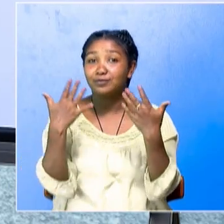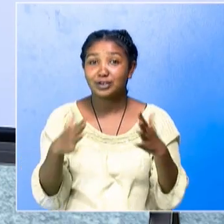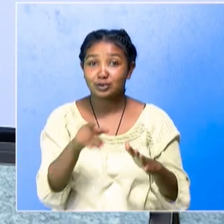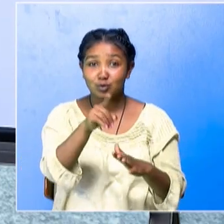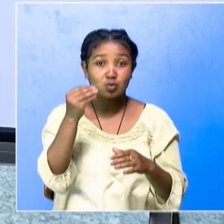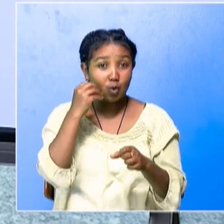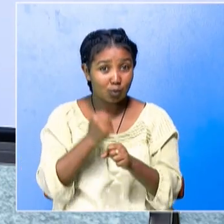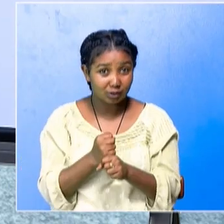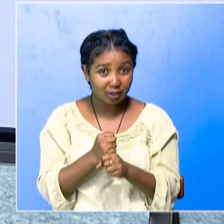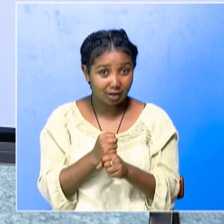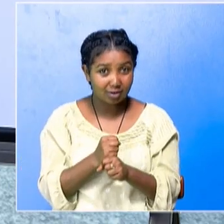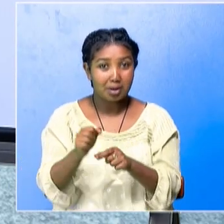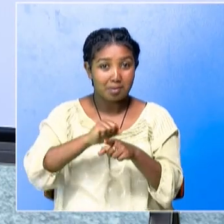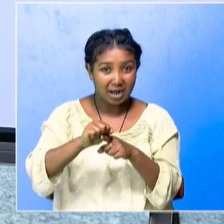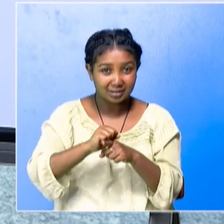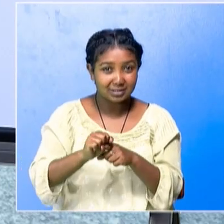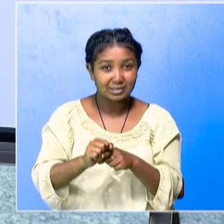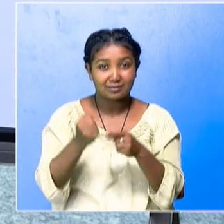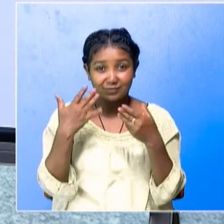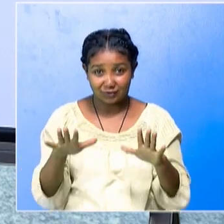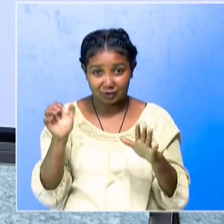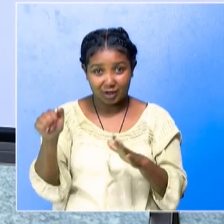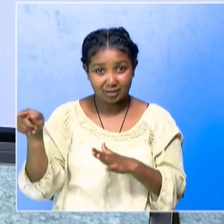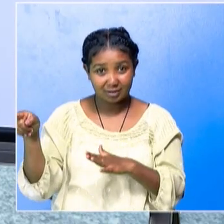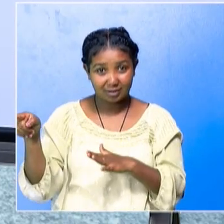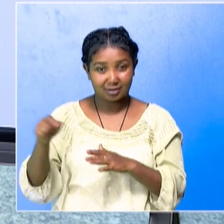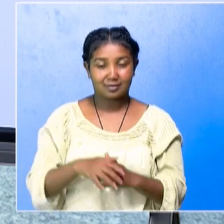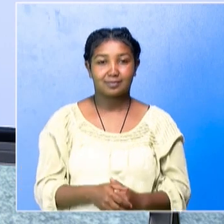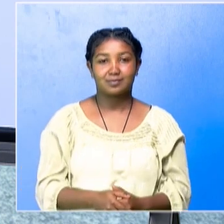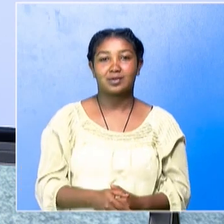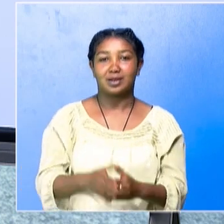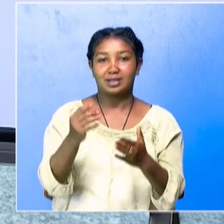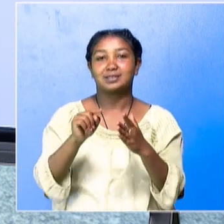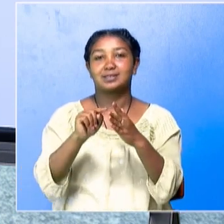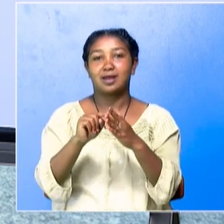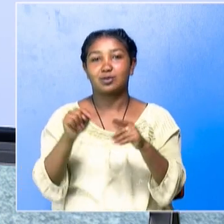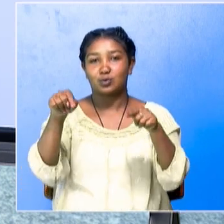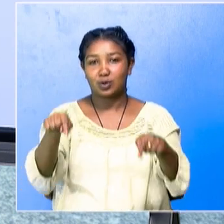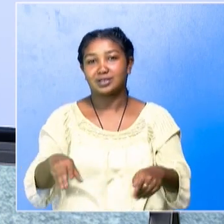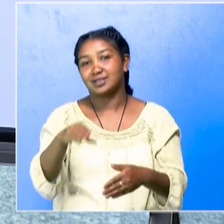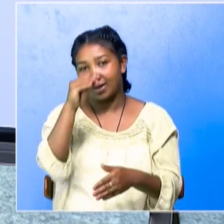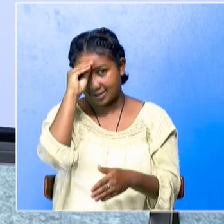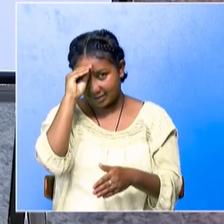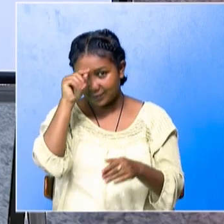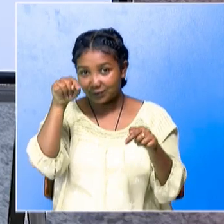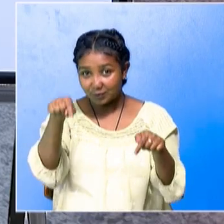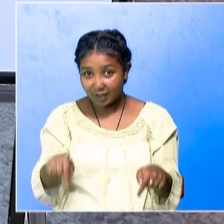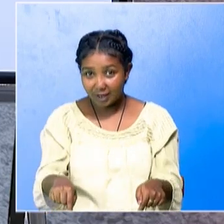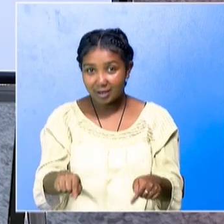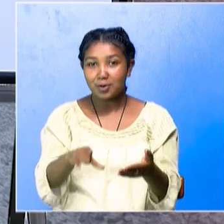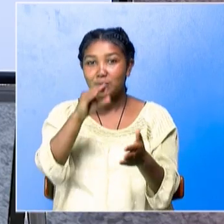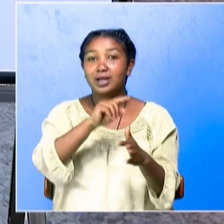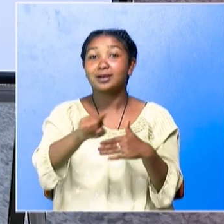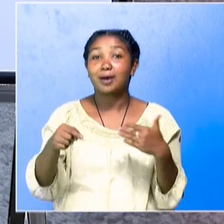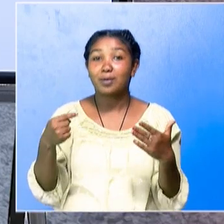your homework and you were practiced enough this lesson. Let us start today's lesson. Today, we are going to